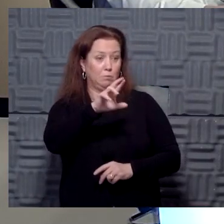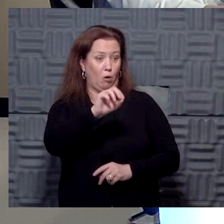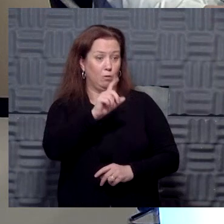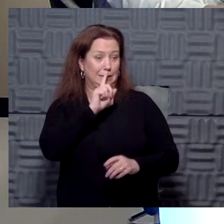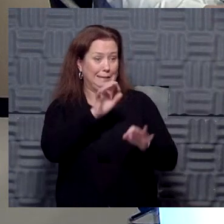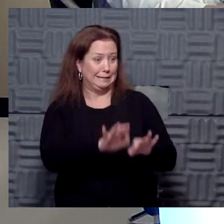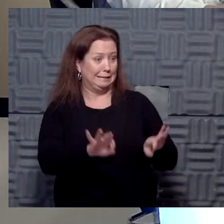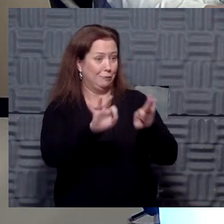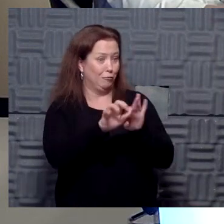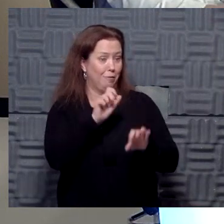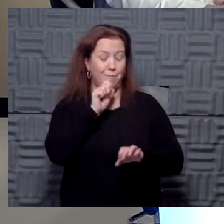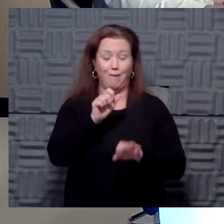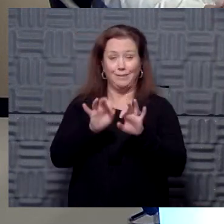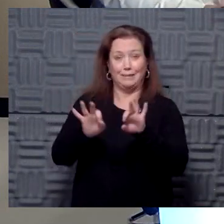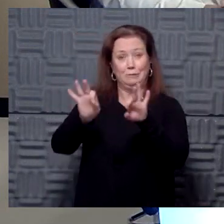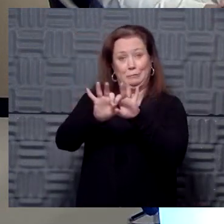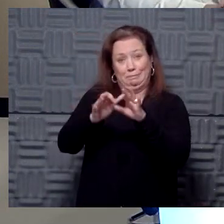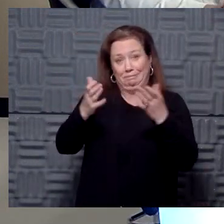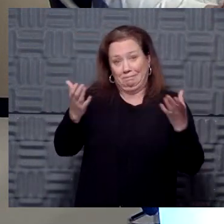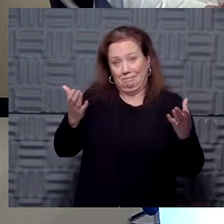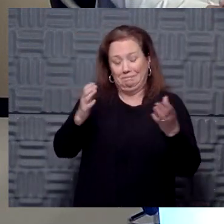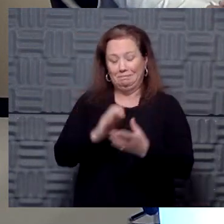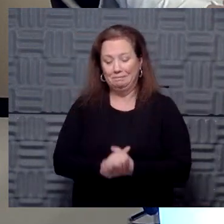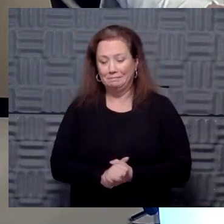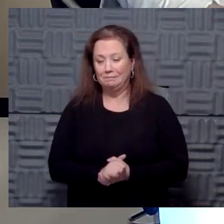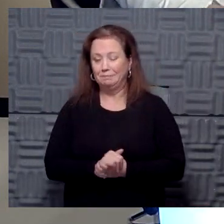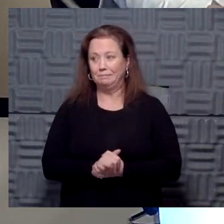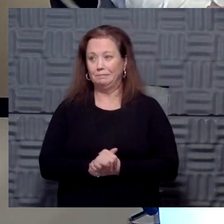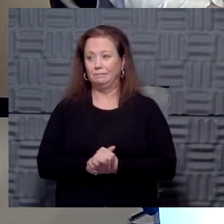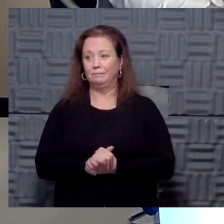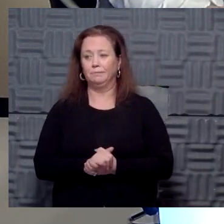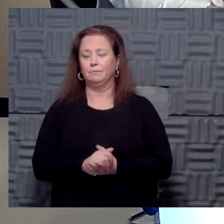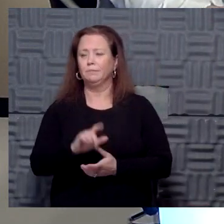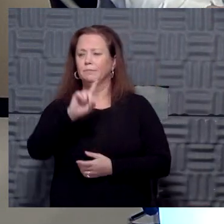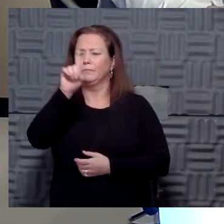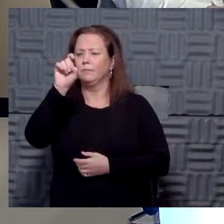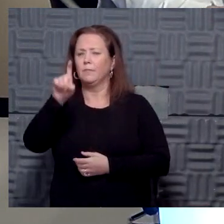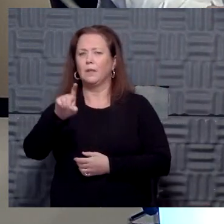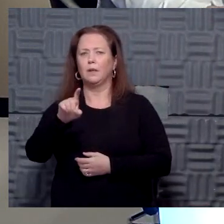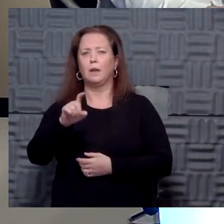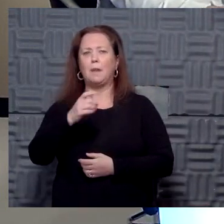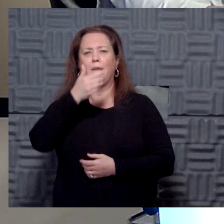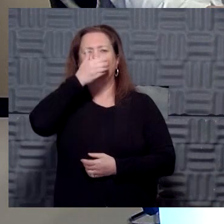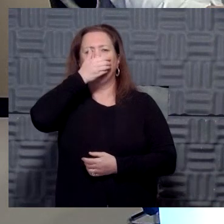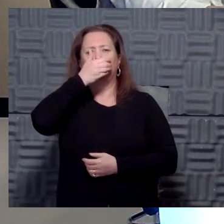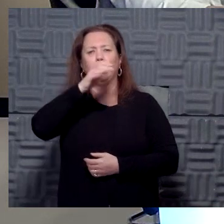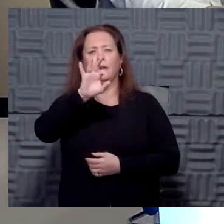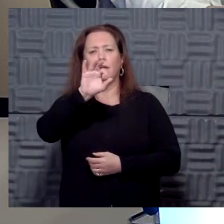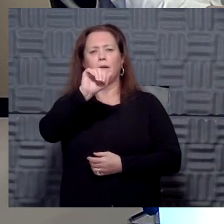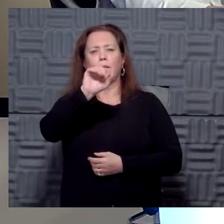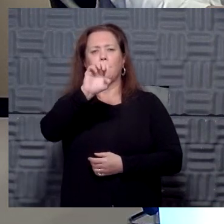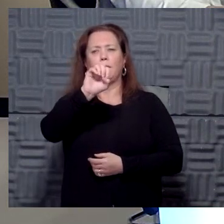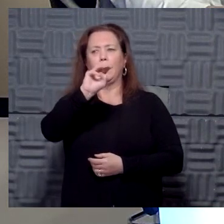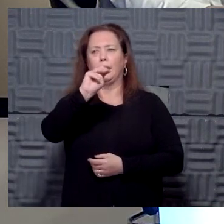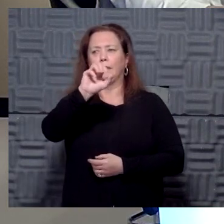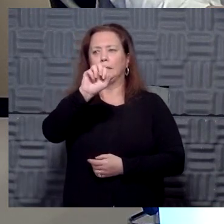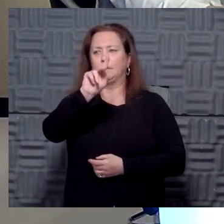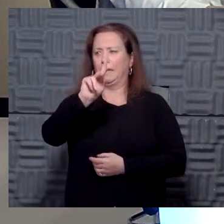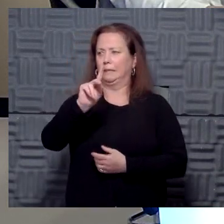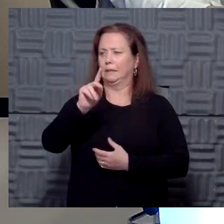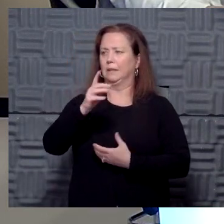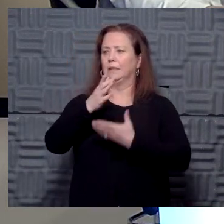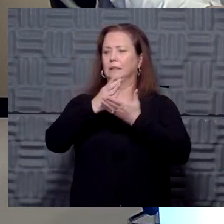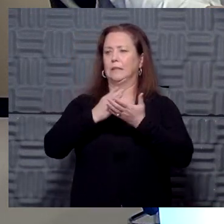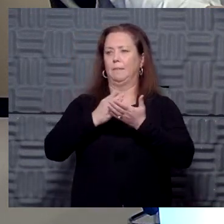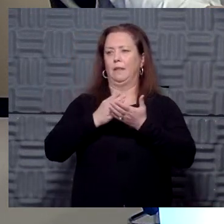unessential. So. I think it'd be good. I have a question about face masks because it does seem like some of the advice is